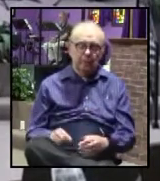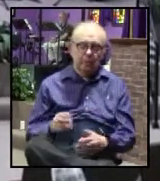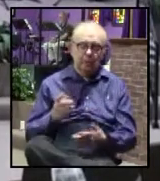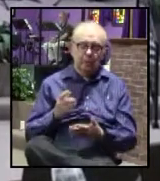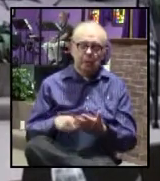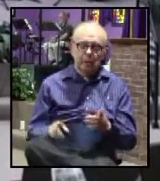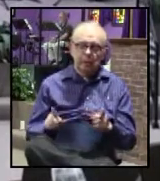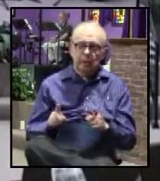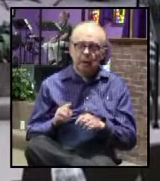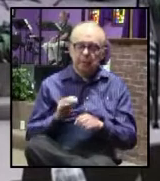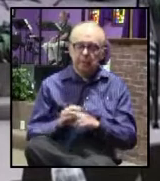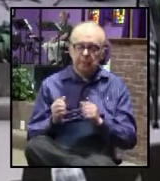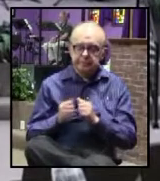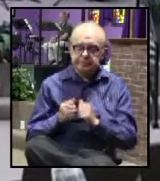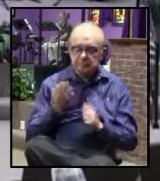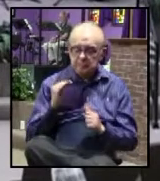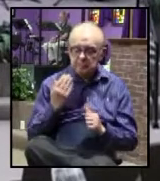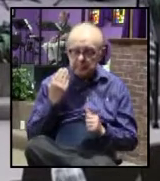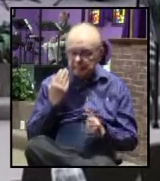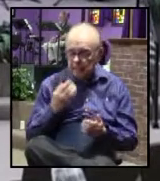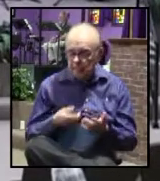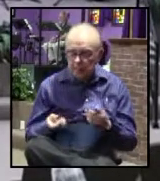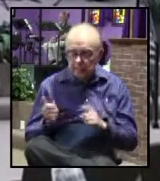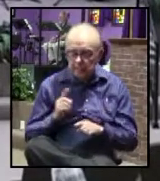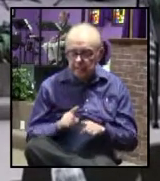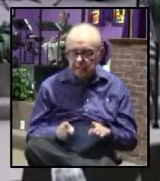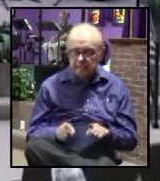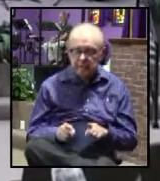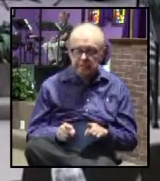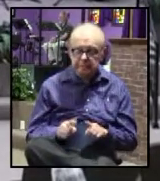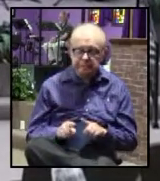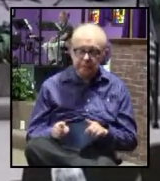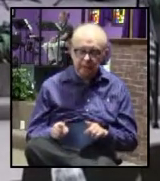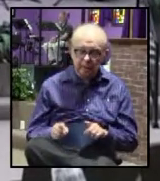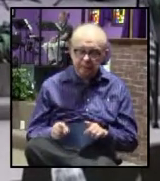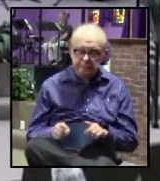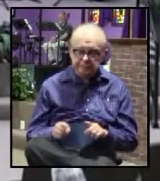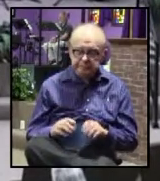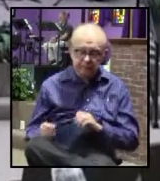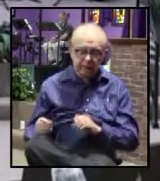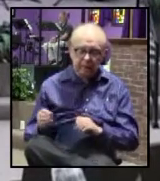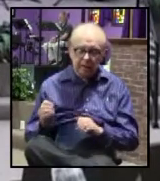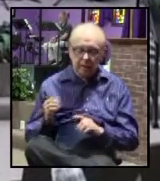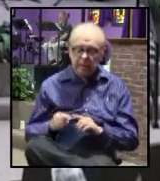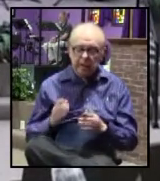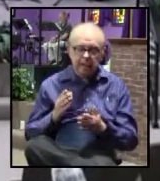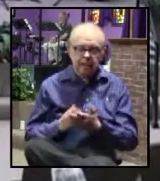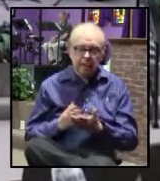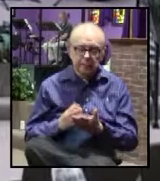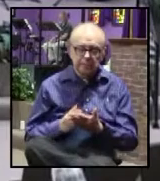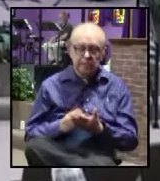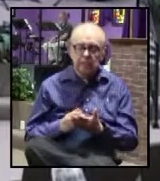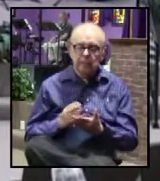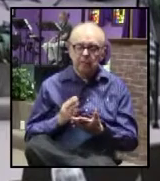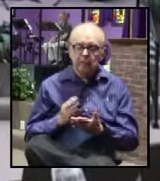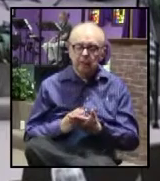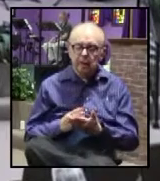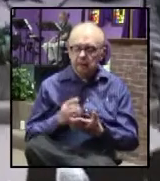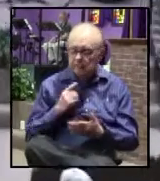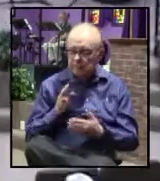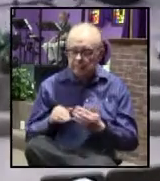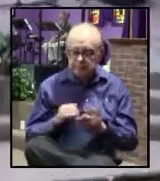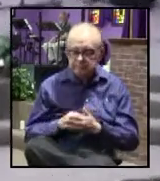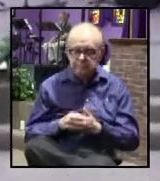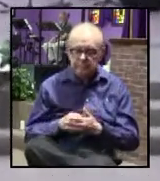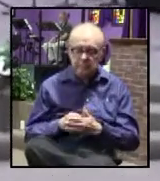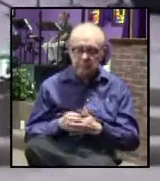on mission with God. You don't know what's coming around the next turn, but my goodness, you get off and you can't stop talking about it. This